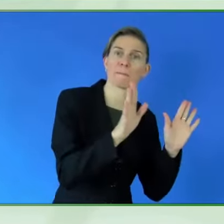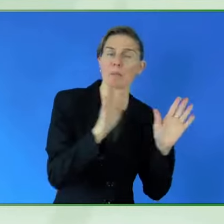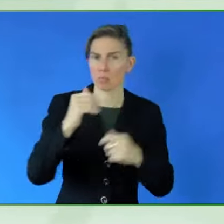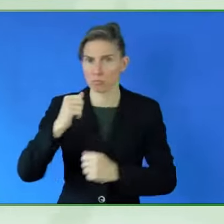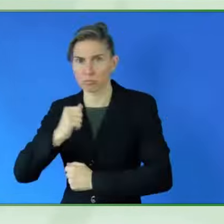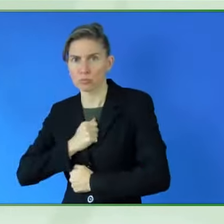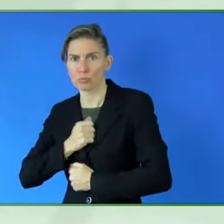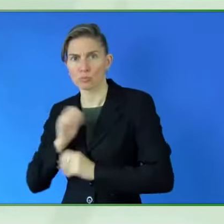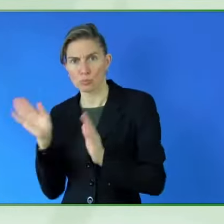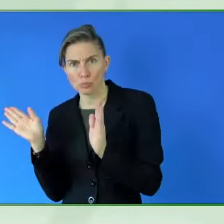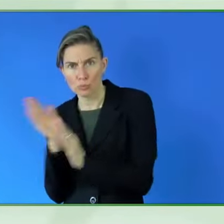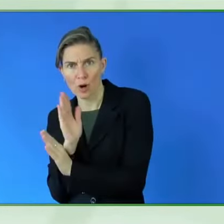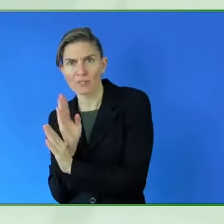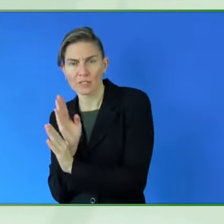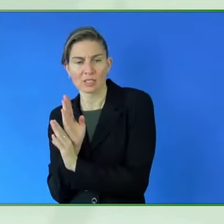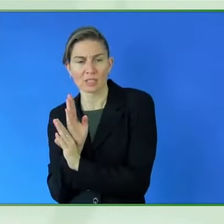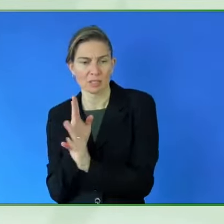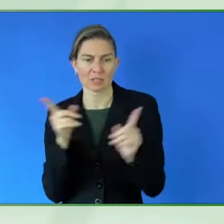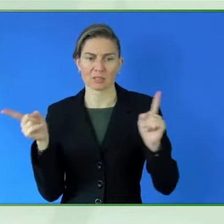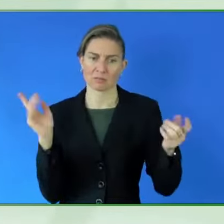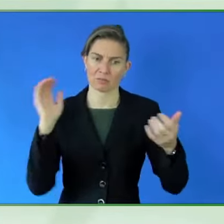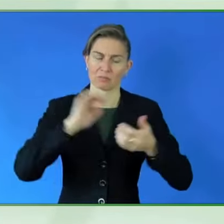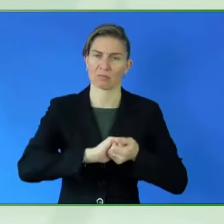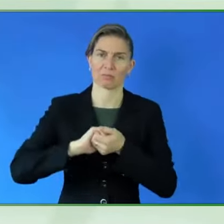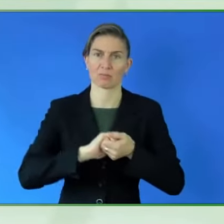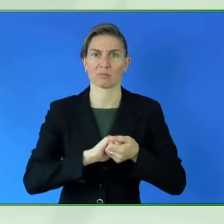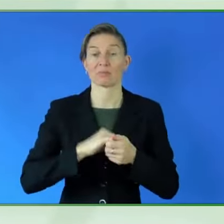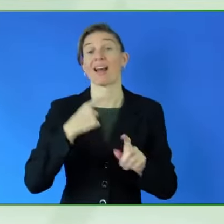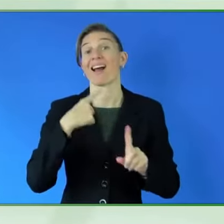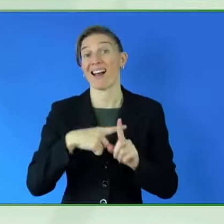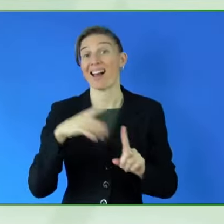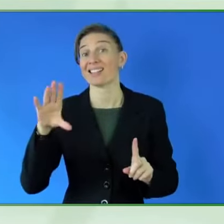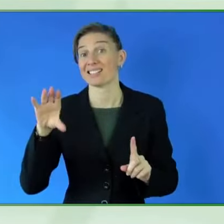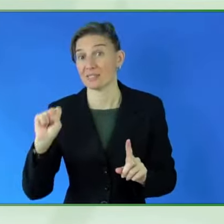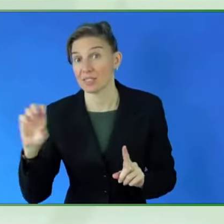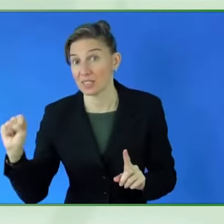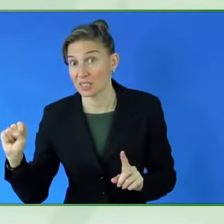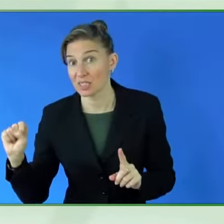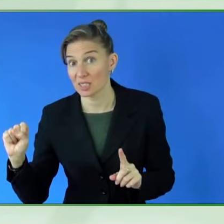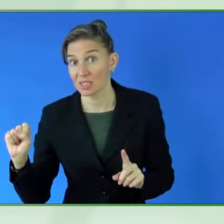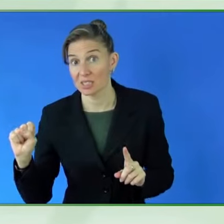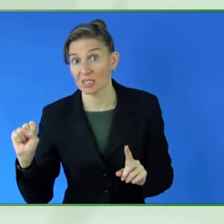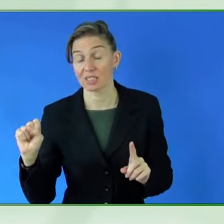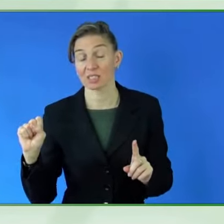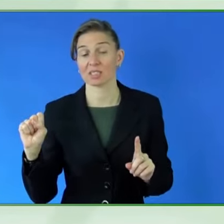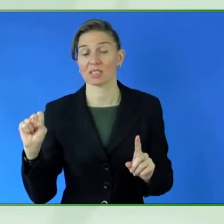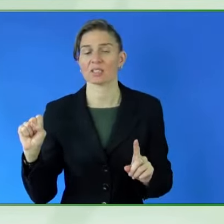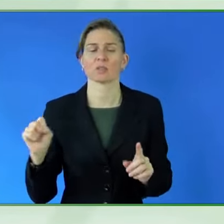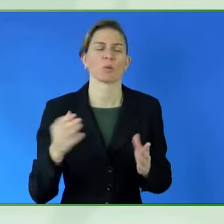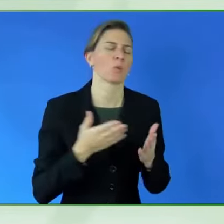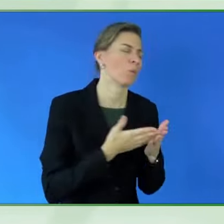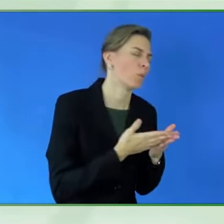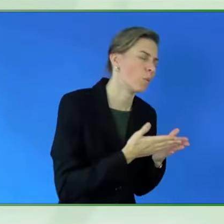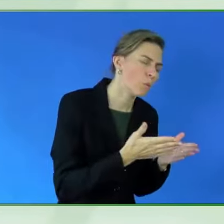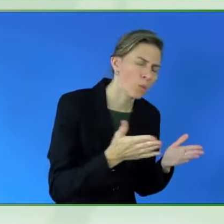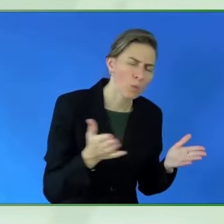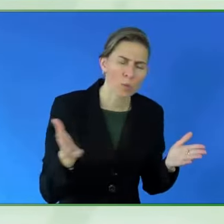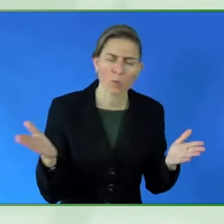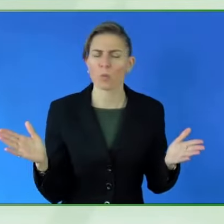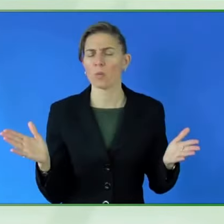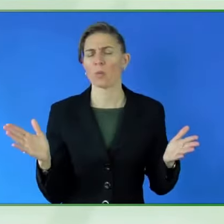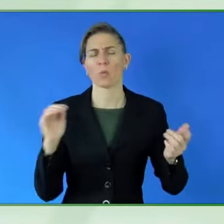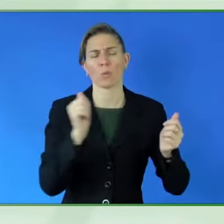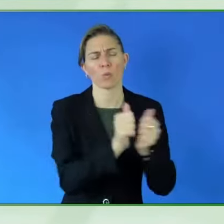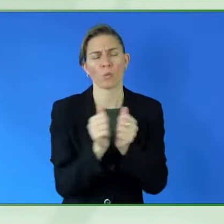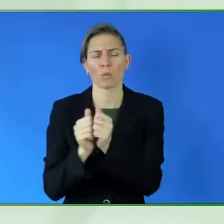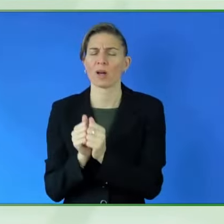partnerships with the civil society as well. So all the partners in all the sectors are inevitable for the success of